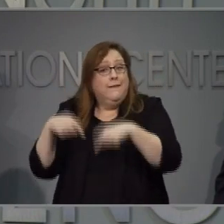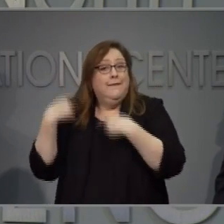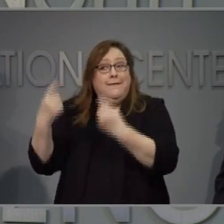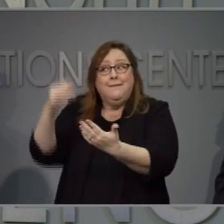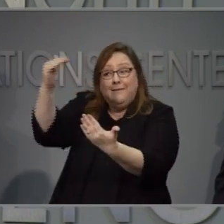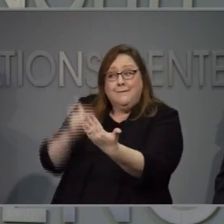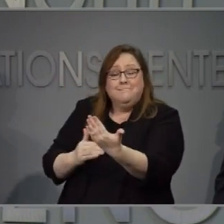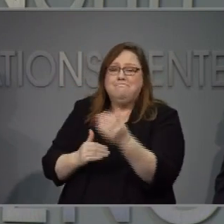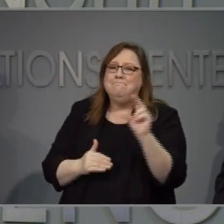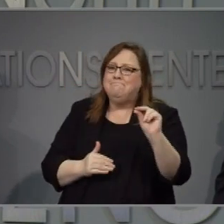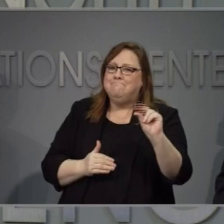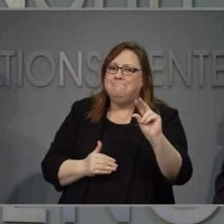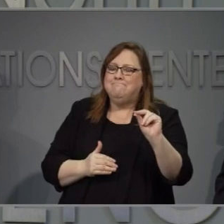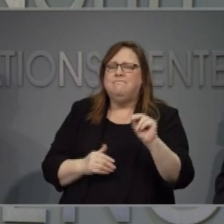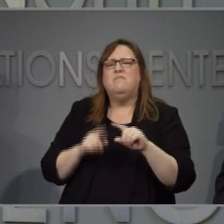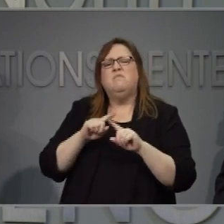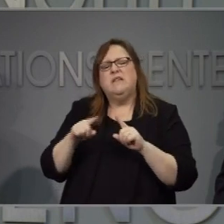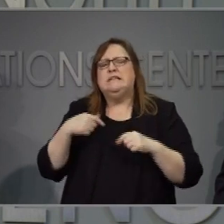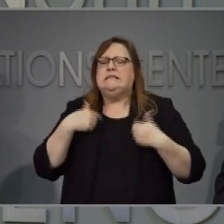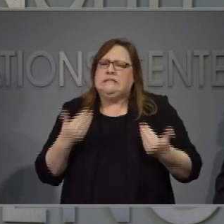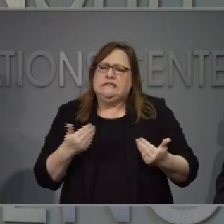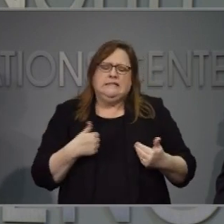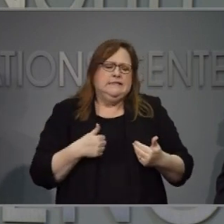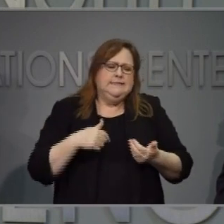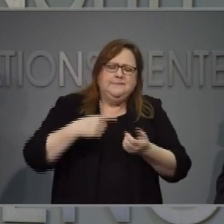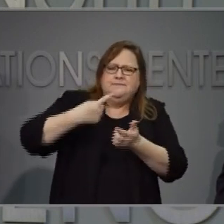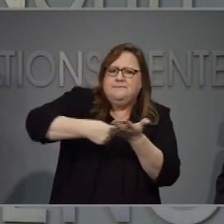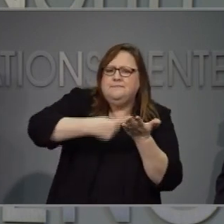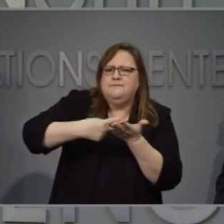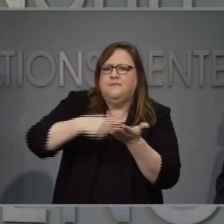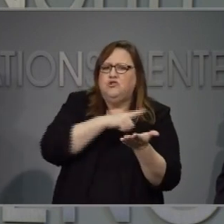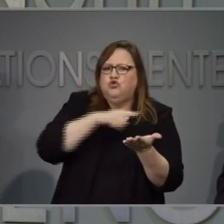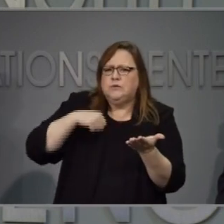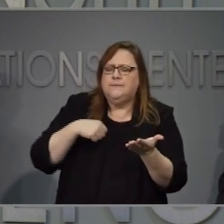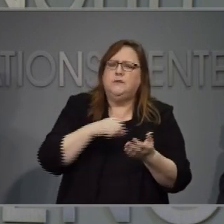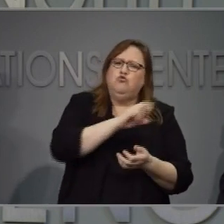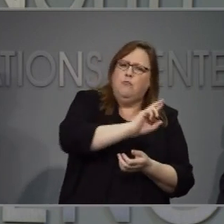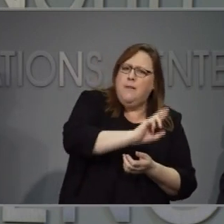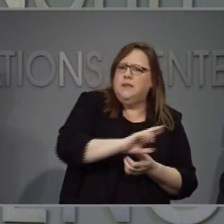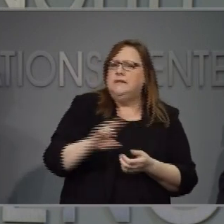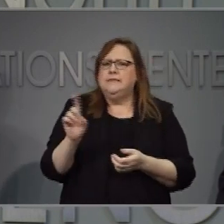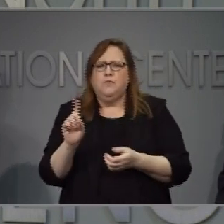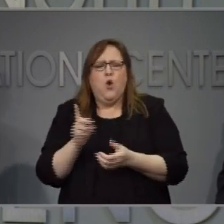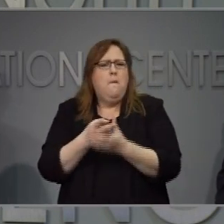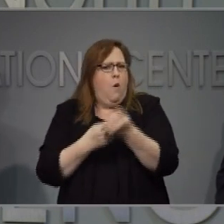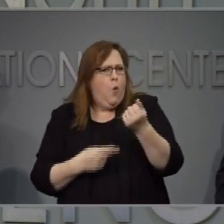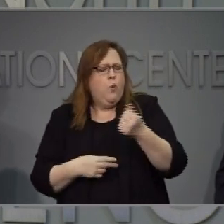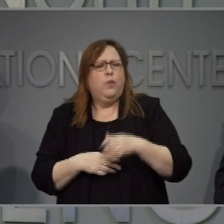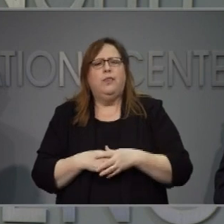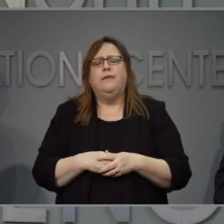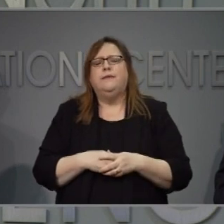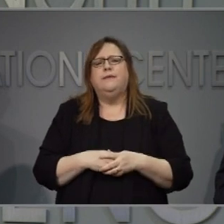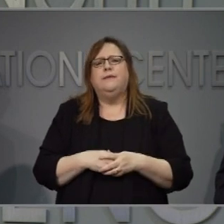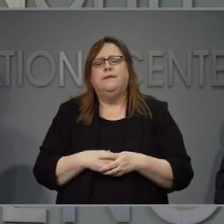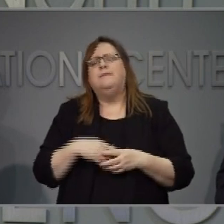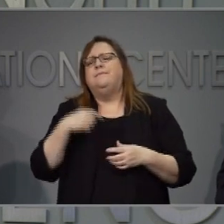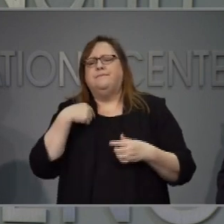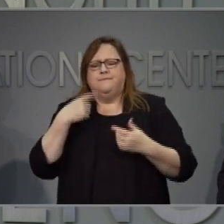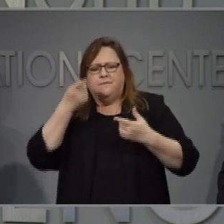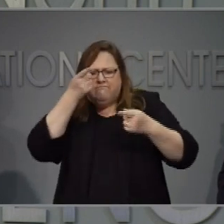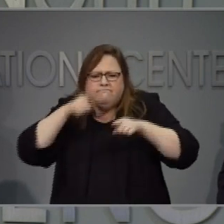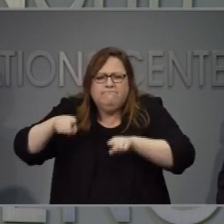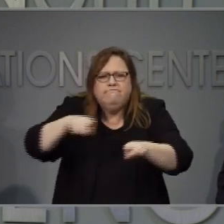it after consultation with General Assembly members in both parties and in the spirit of consensus